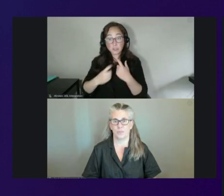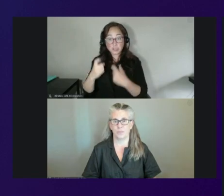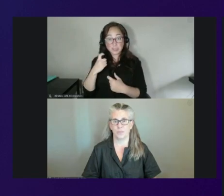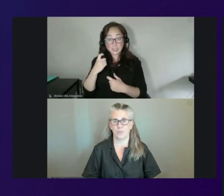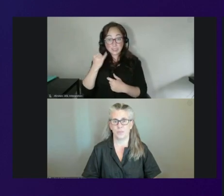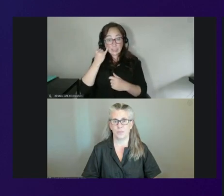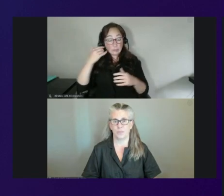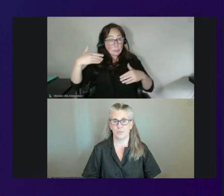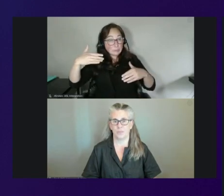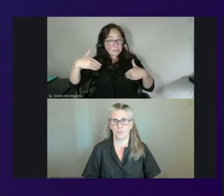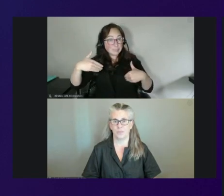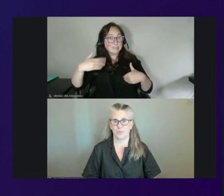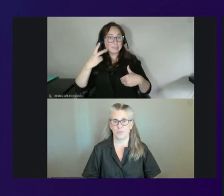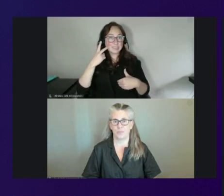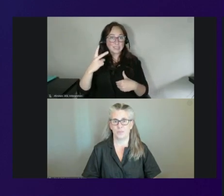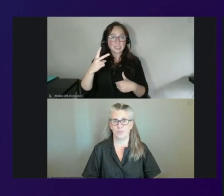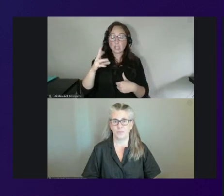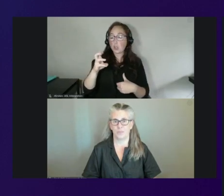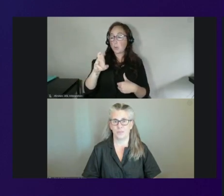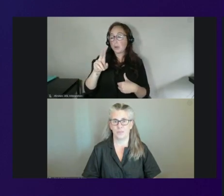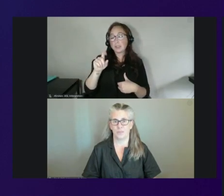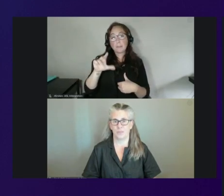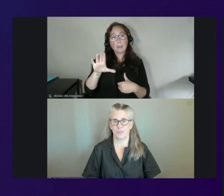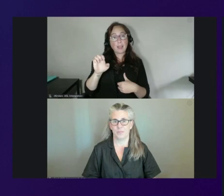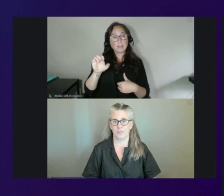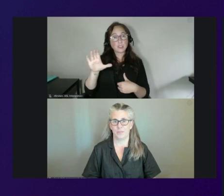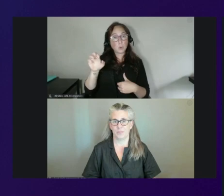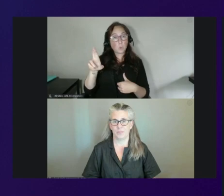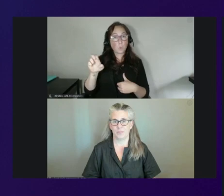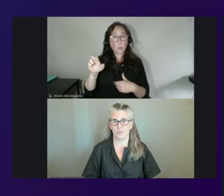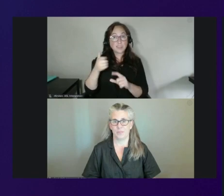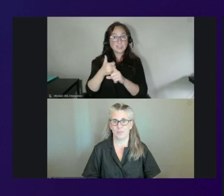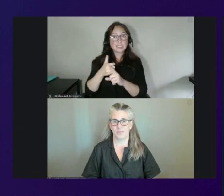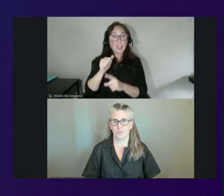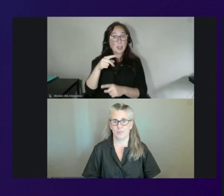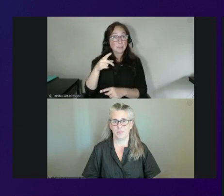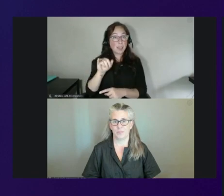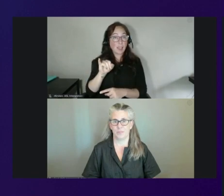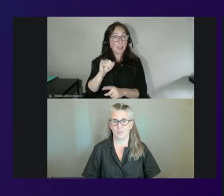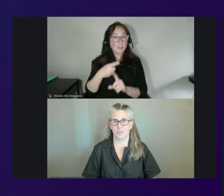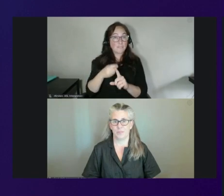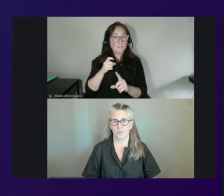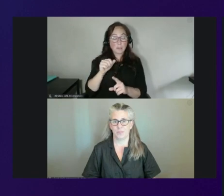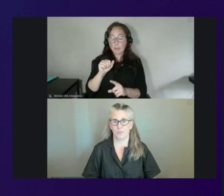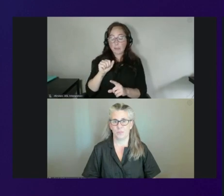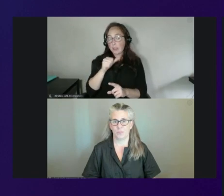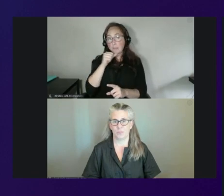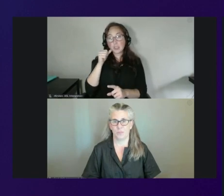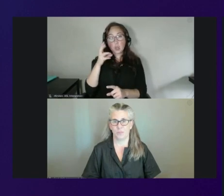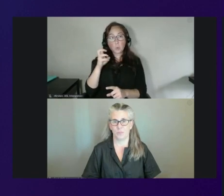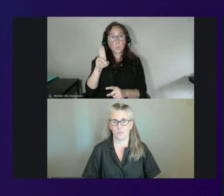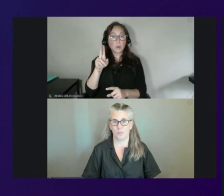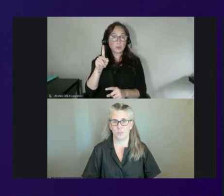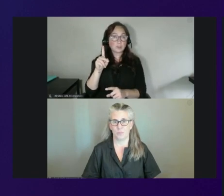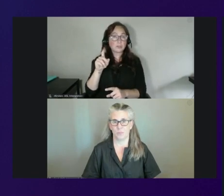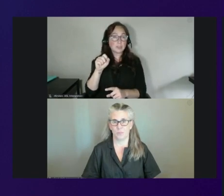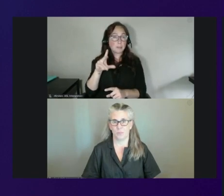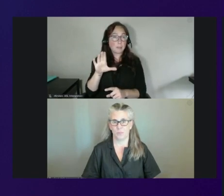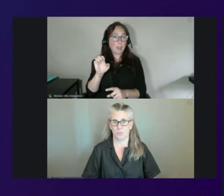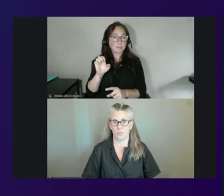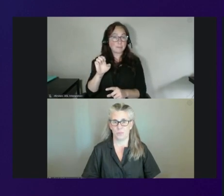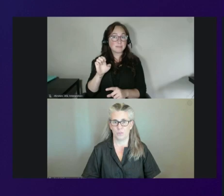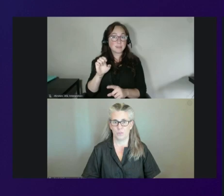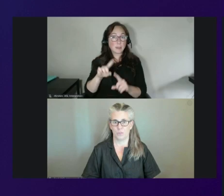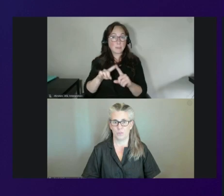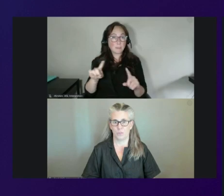out Workspaces Core yet, it's a API based off of Amazon Workspaces API, but it gives you that